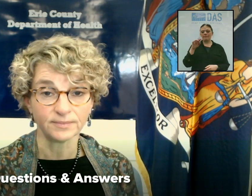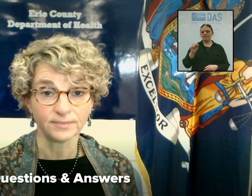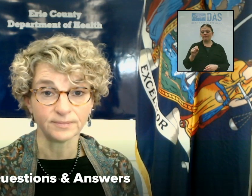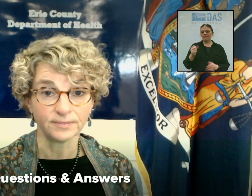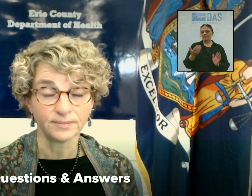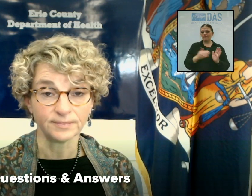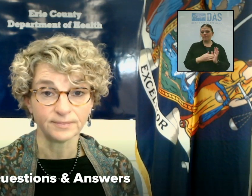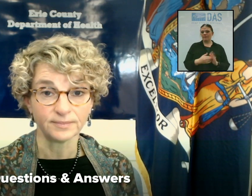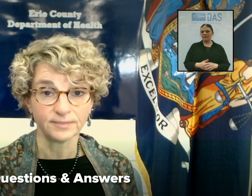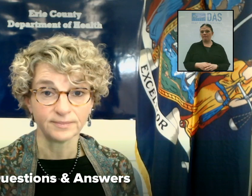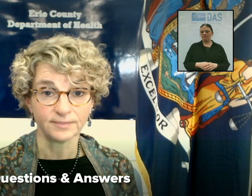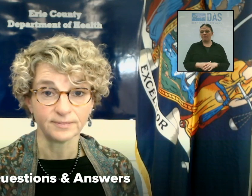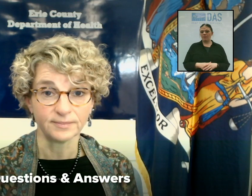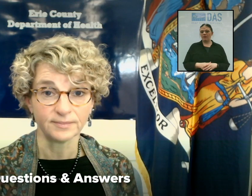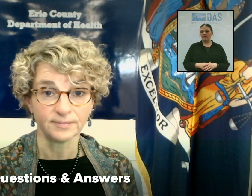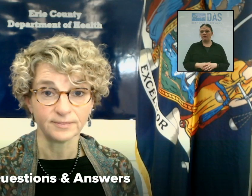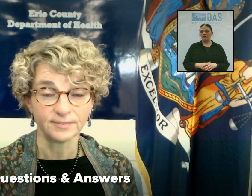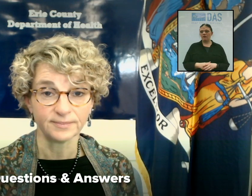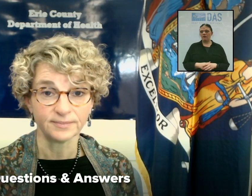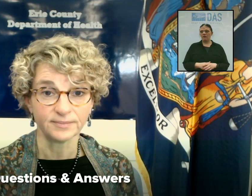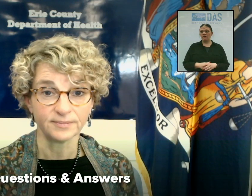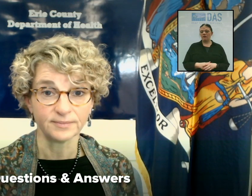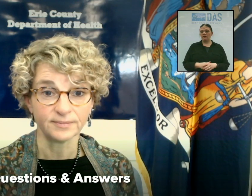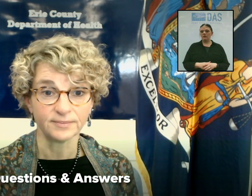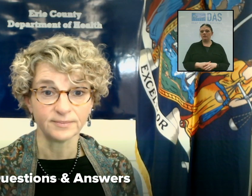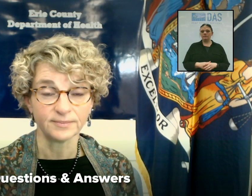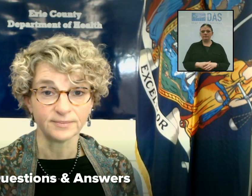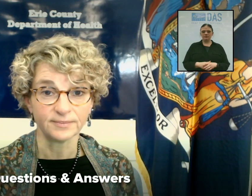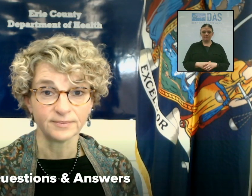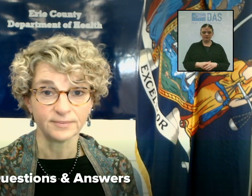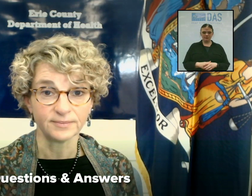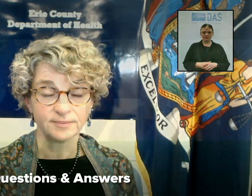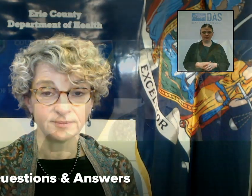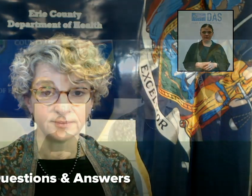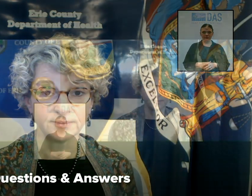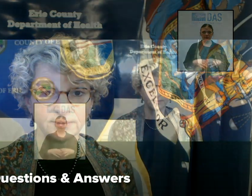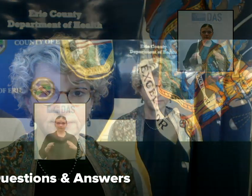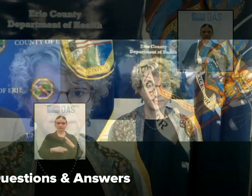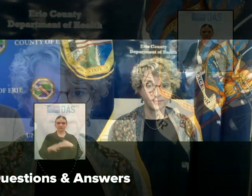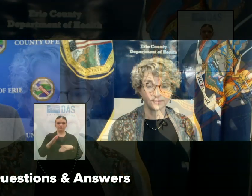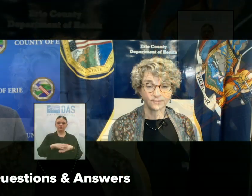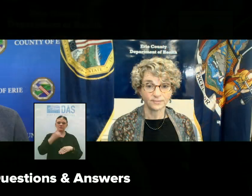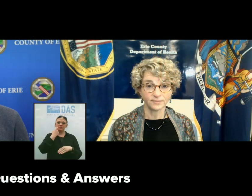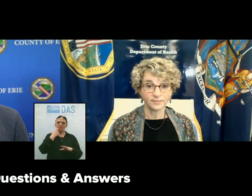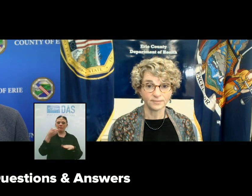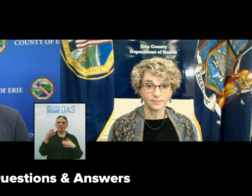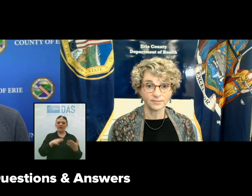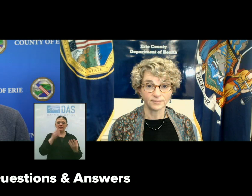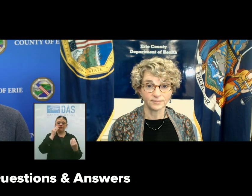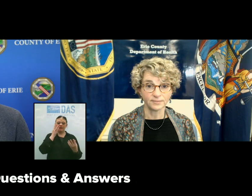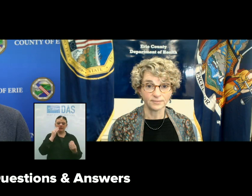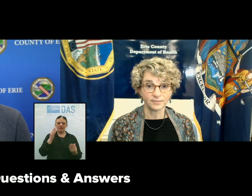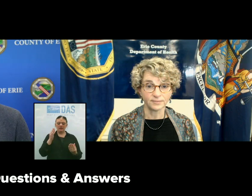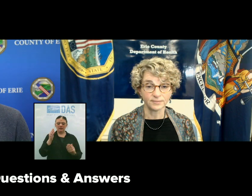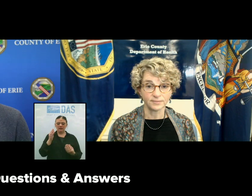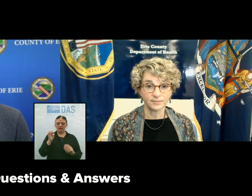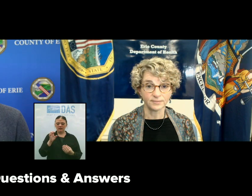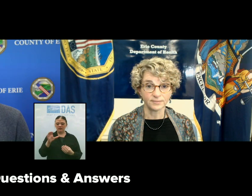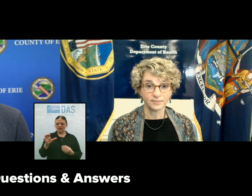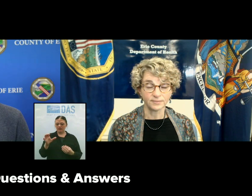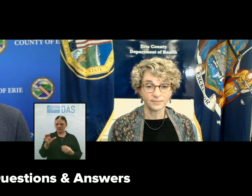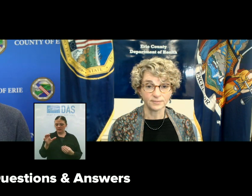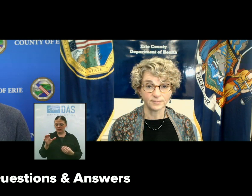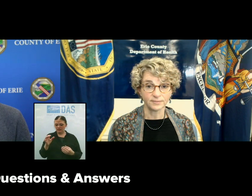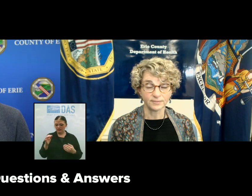do you have any more questions? Yes, based on the latest death data, is Erie County still on the 14-day decline